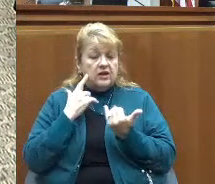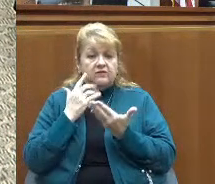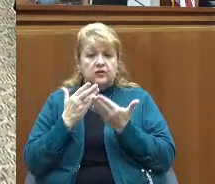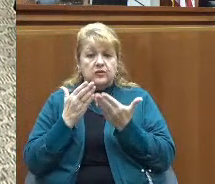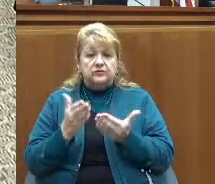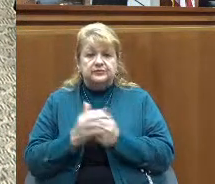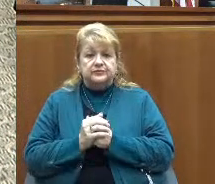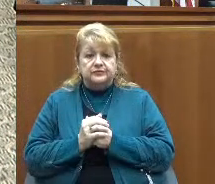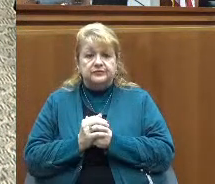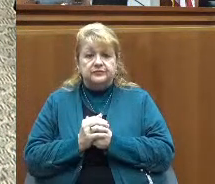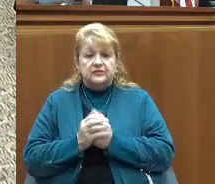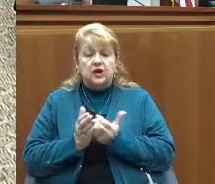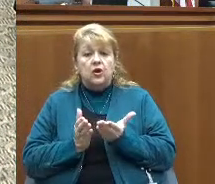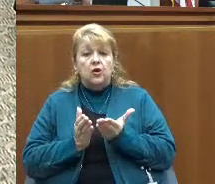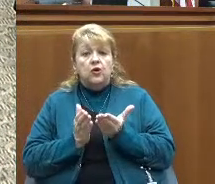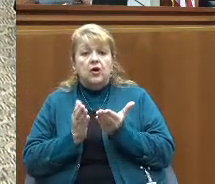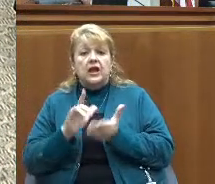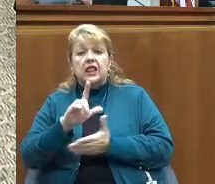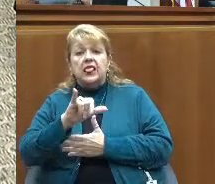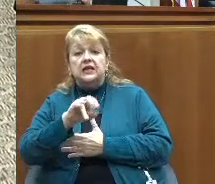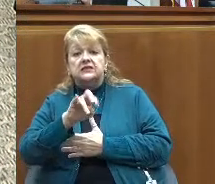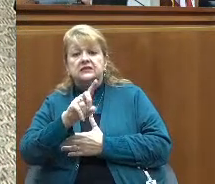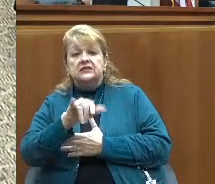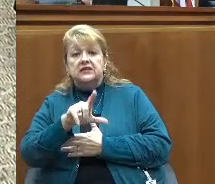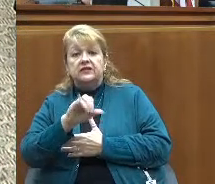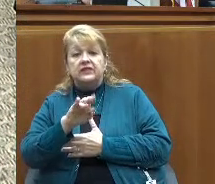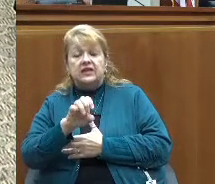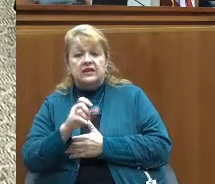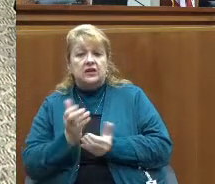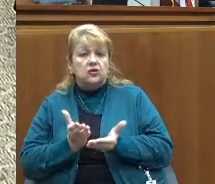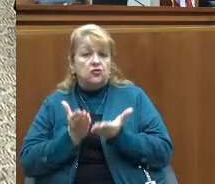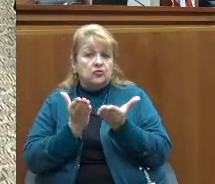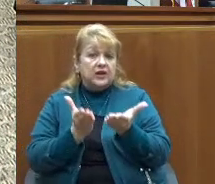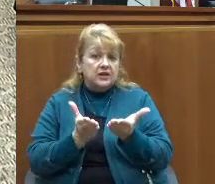Or grant, deny, or defer for Lindsay LaFonette. I move to grant.